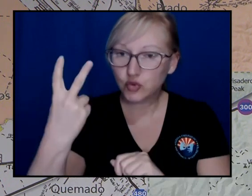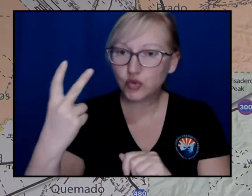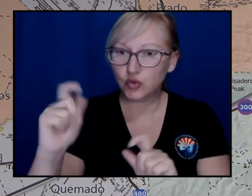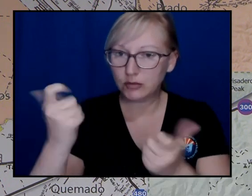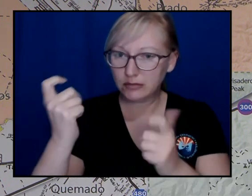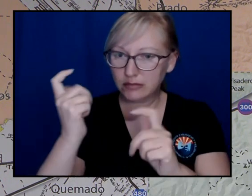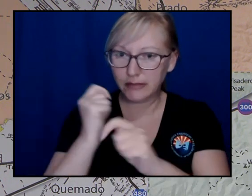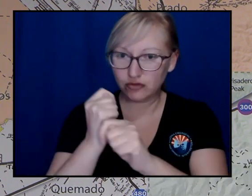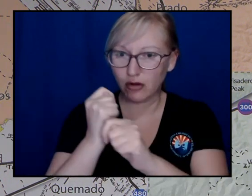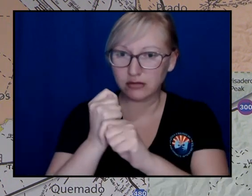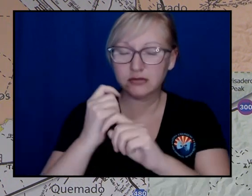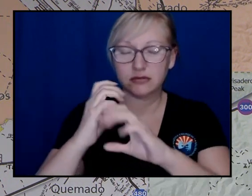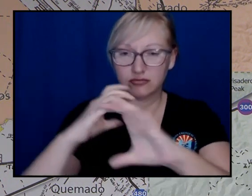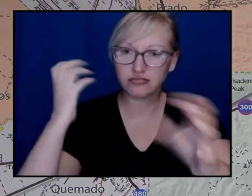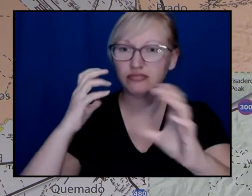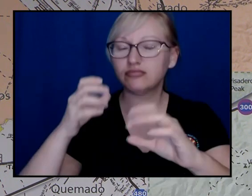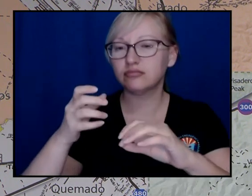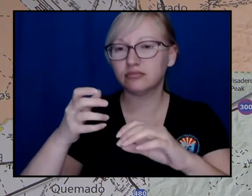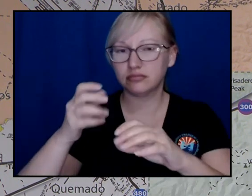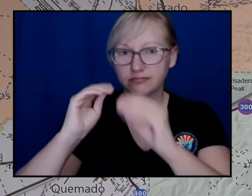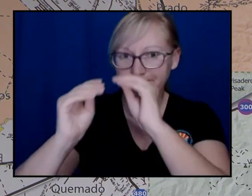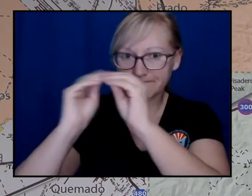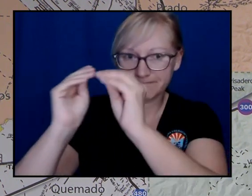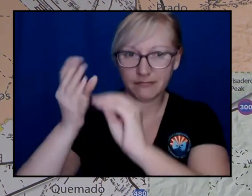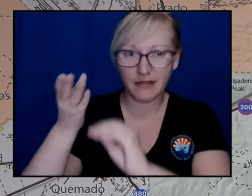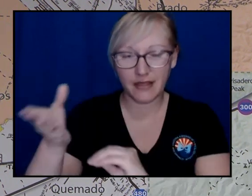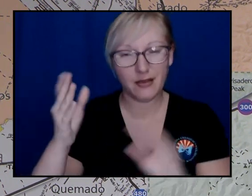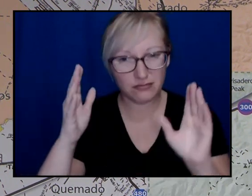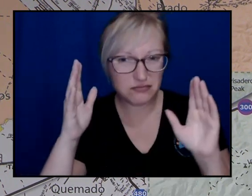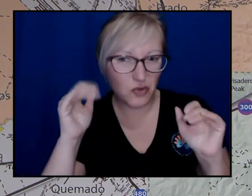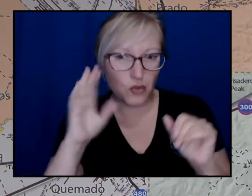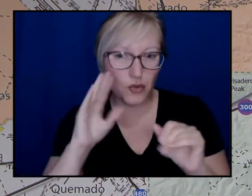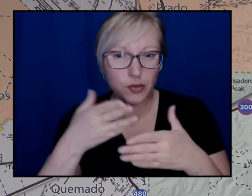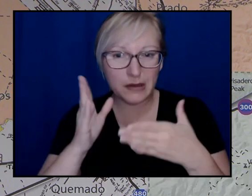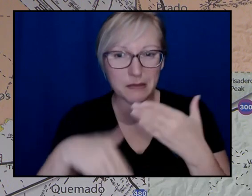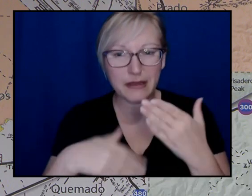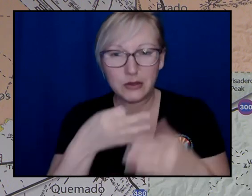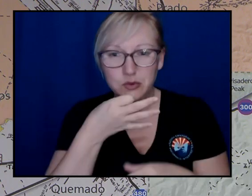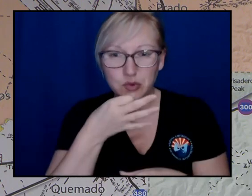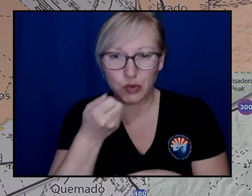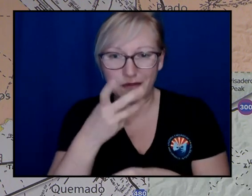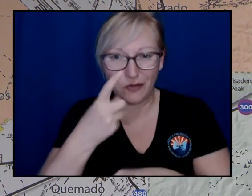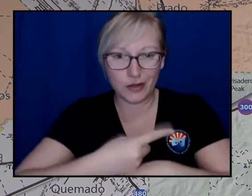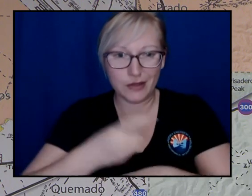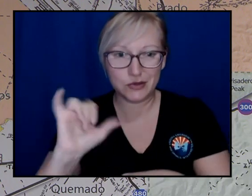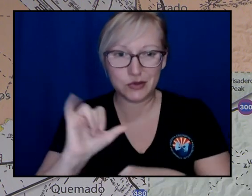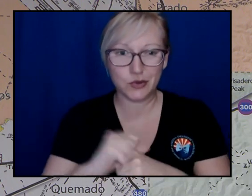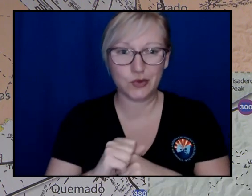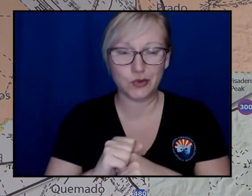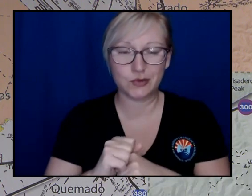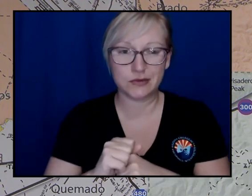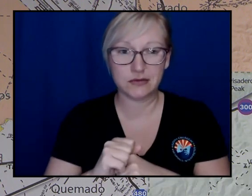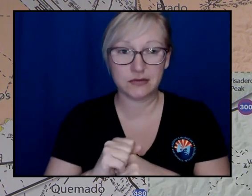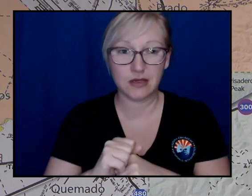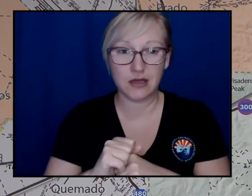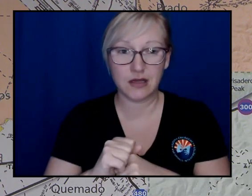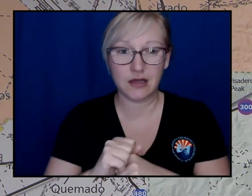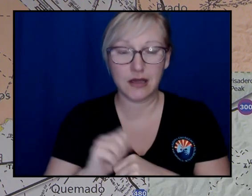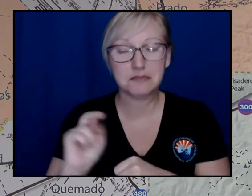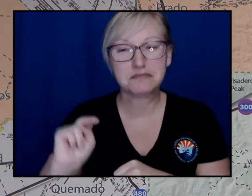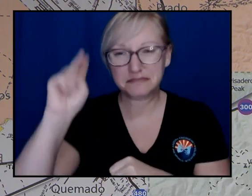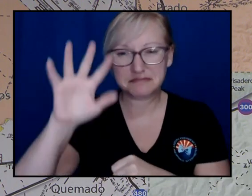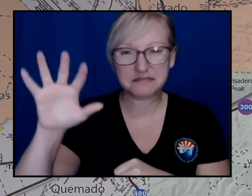is going very well. Hope to have that completed in a few days as well. Moving farther to the north, up around drop